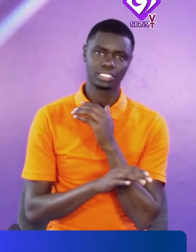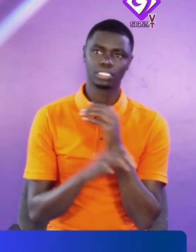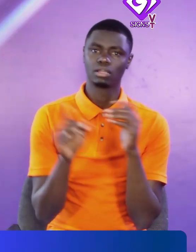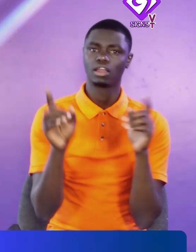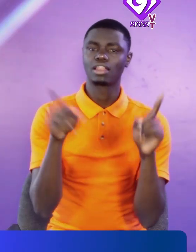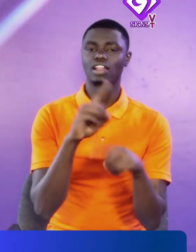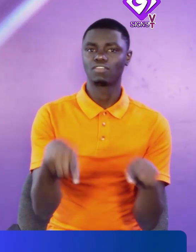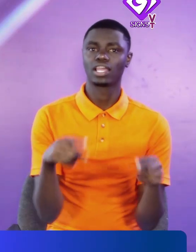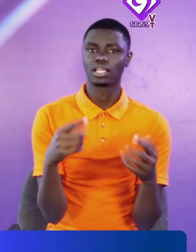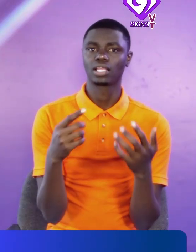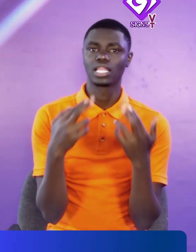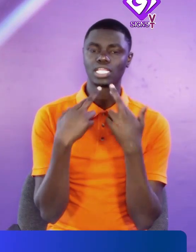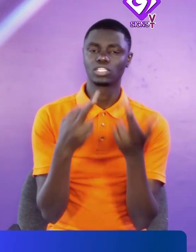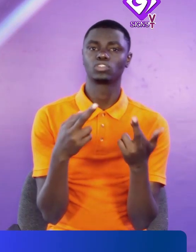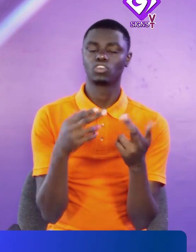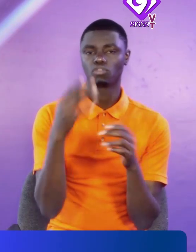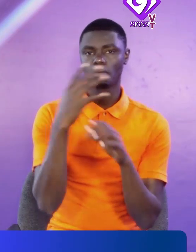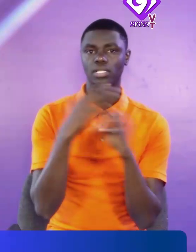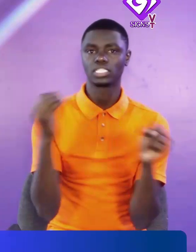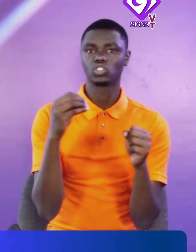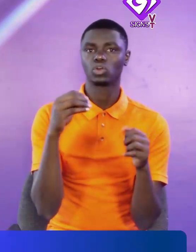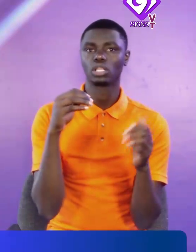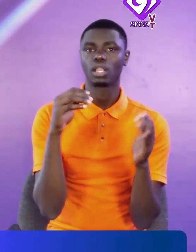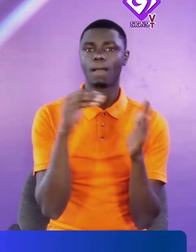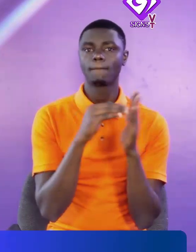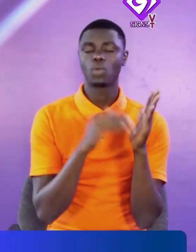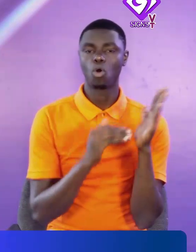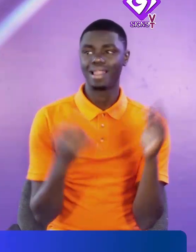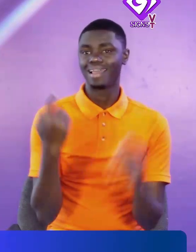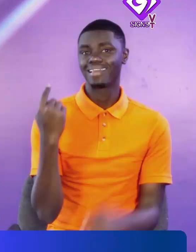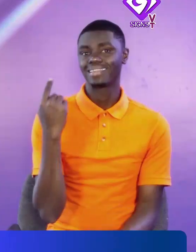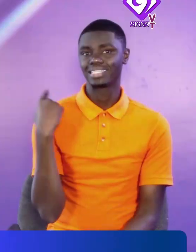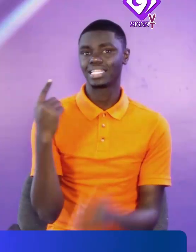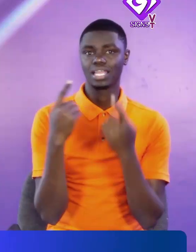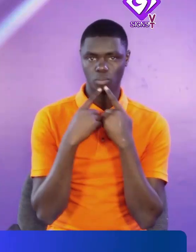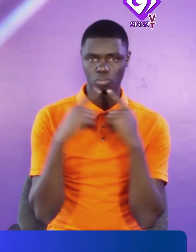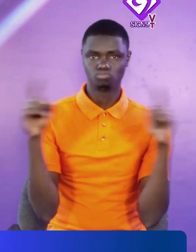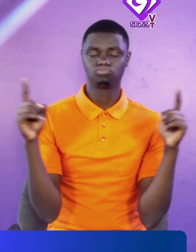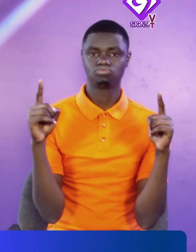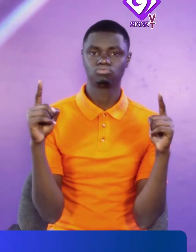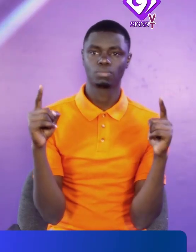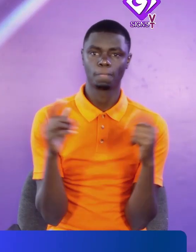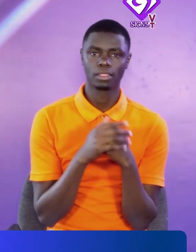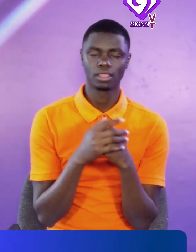of the presidential poll in 2017, yesterday formally declared his bid